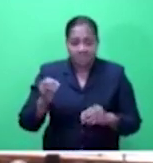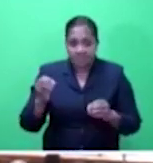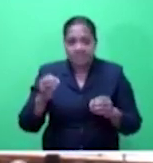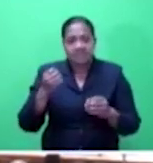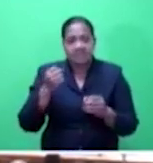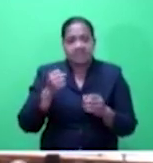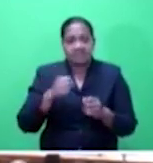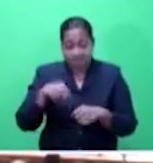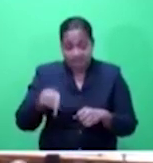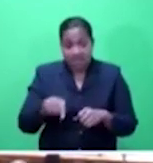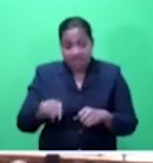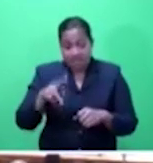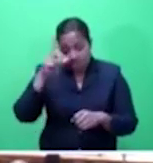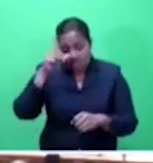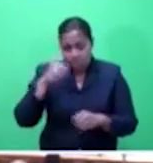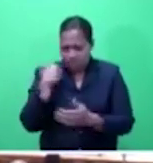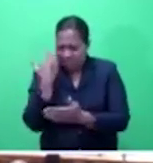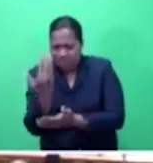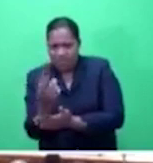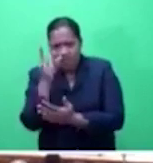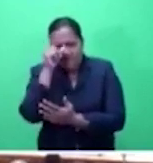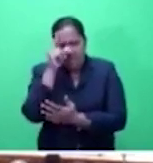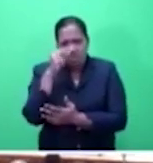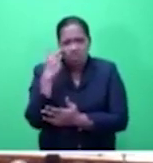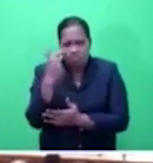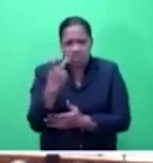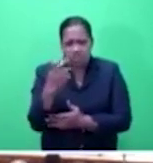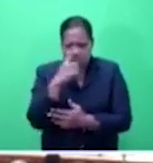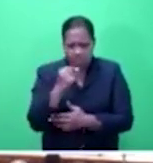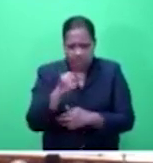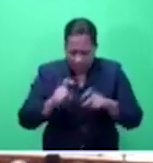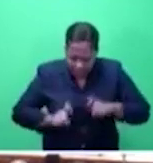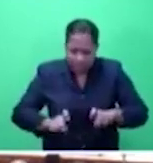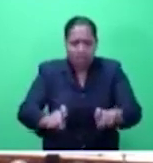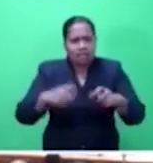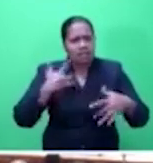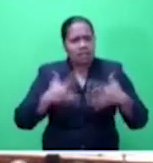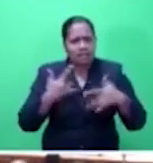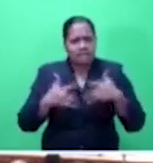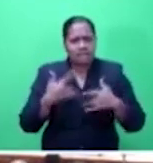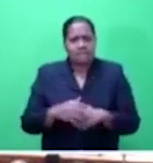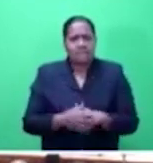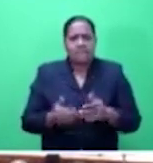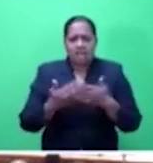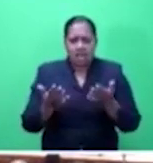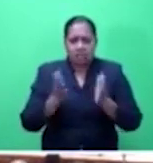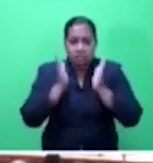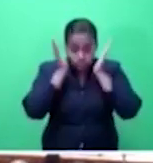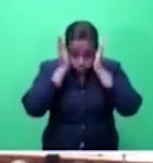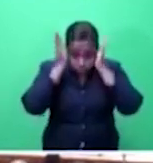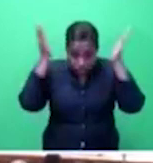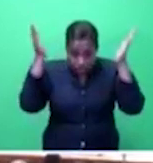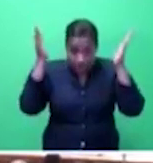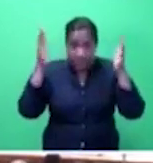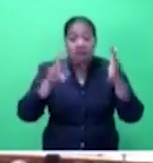strength of Fijian tourism to sustain their livelihoods. I'm speaking of the chefs, the scuba guides, the wait staff, the receptionists, and